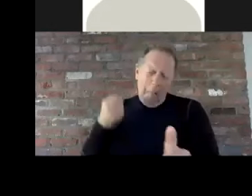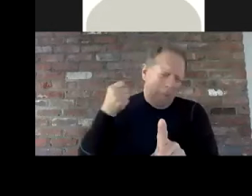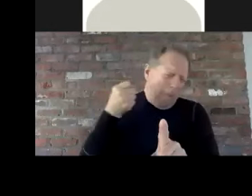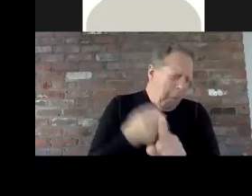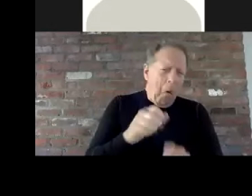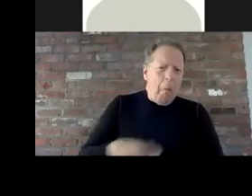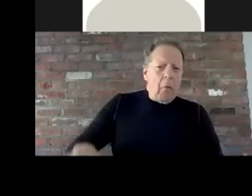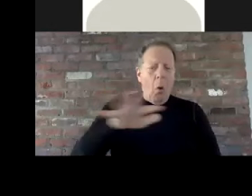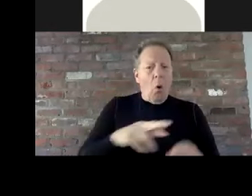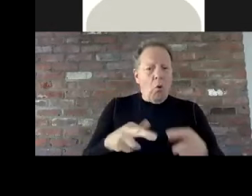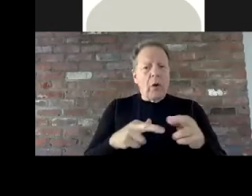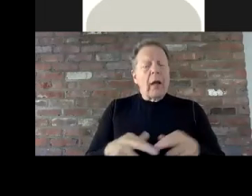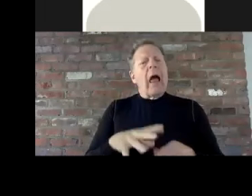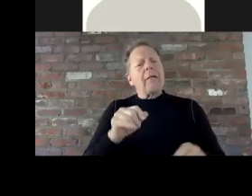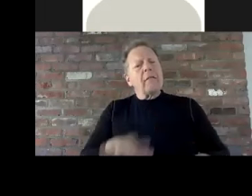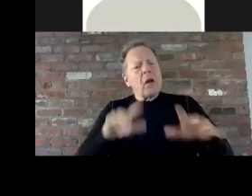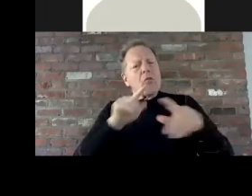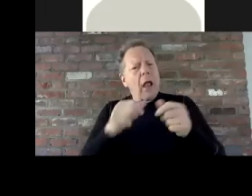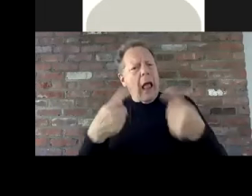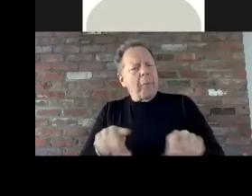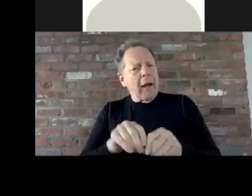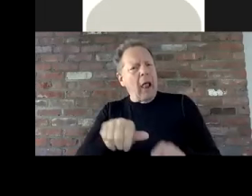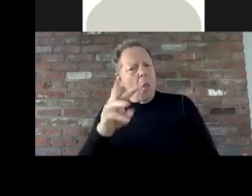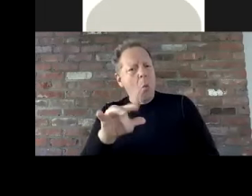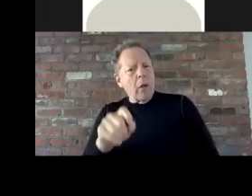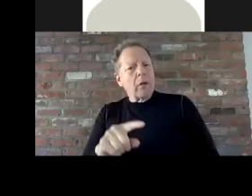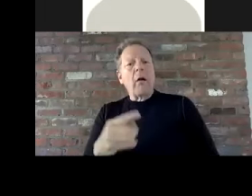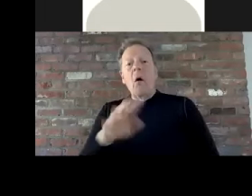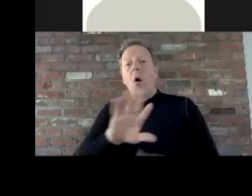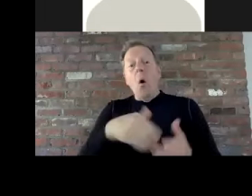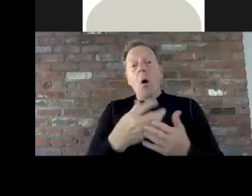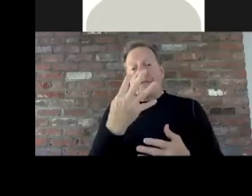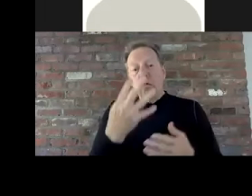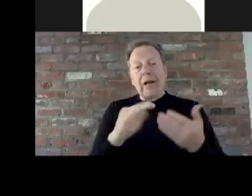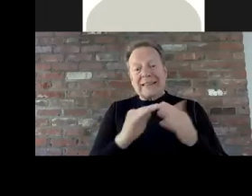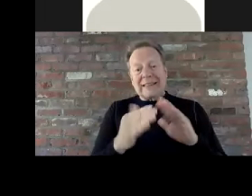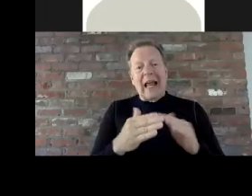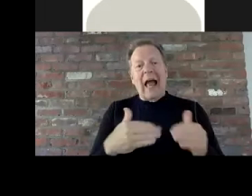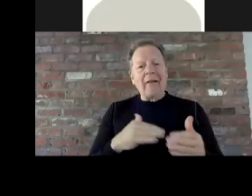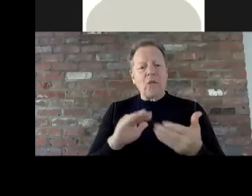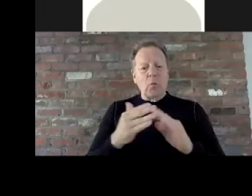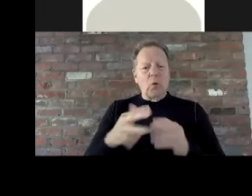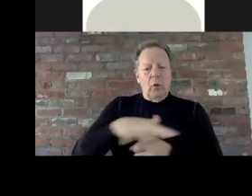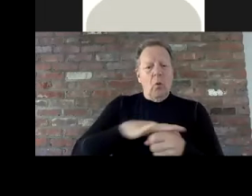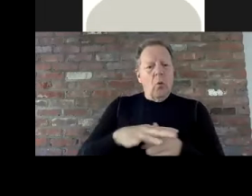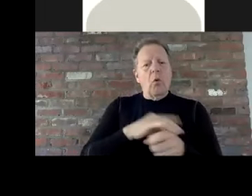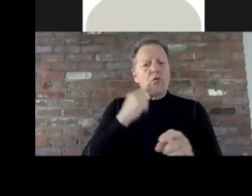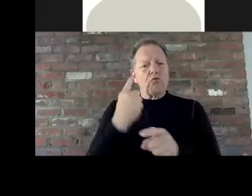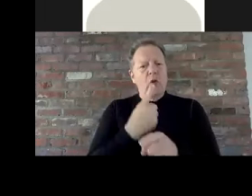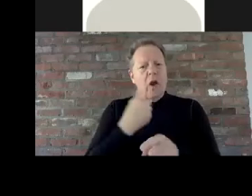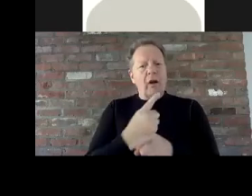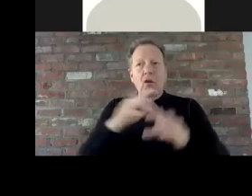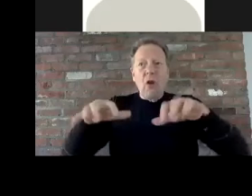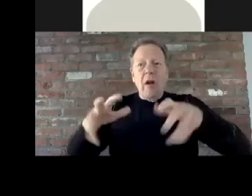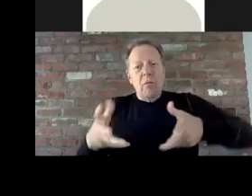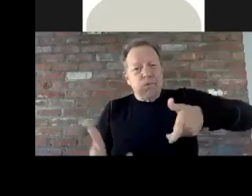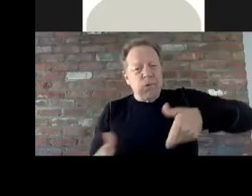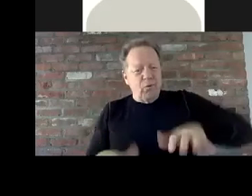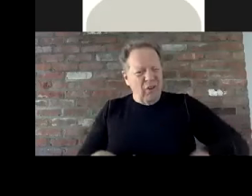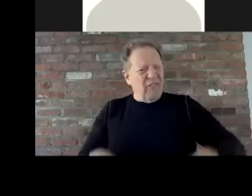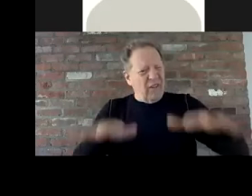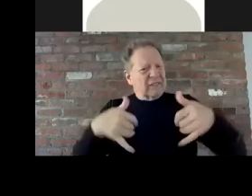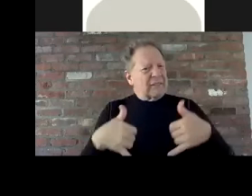flooding happens in other ways here. All 4 cities have neighborhoods where regular flooding occurs when there is heavy rainfall. Flood